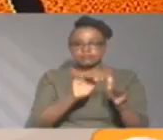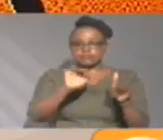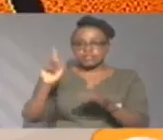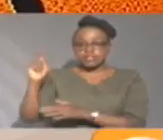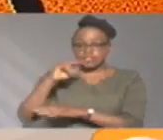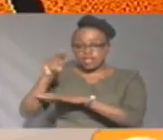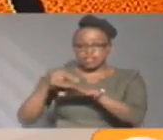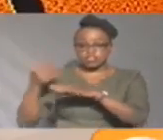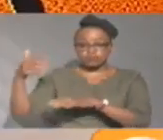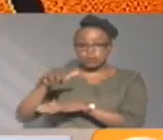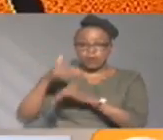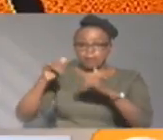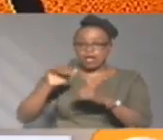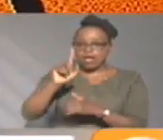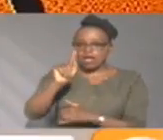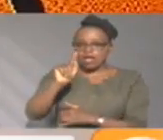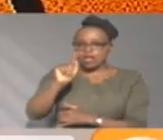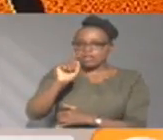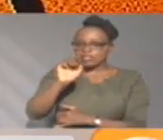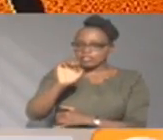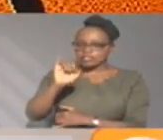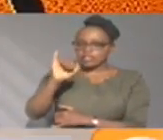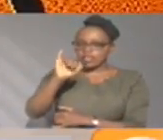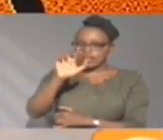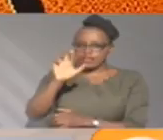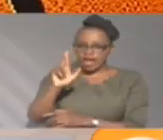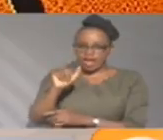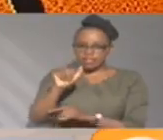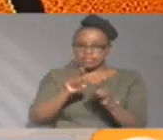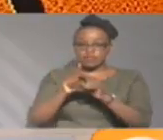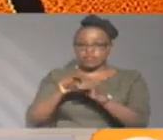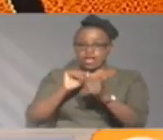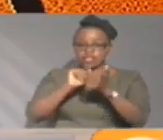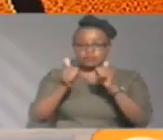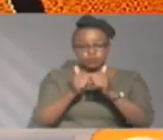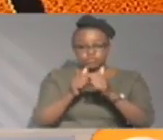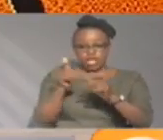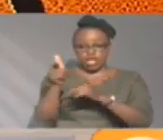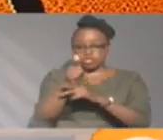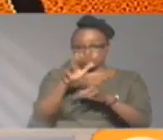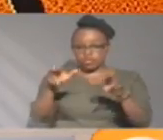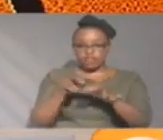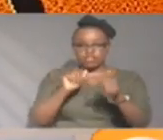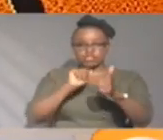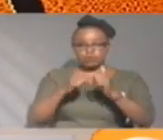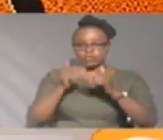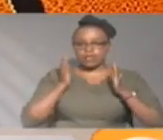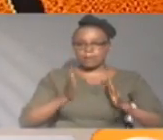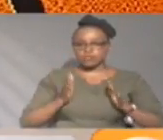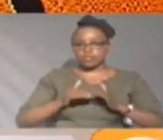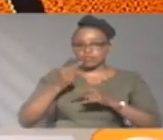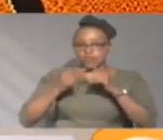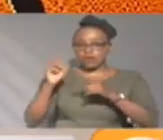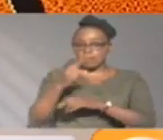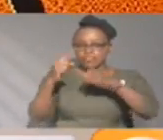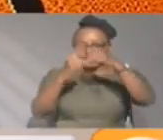Kenya national basketball player Taylor Okori Ongwae is the winner of the Sports Journalists Association Kenya Sports Personality Award for the